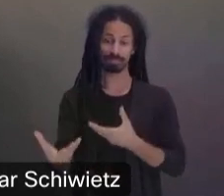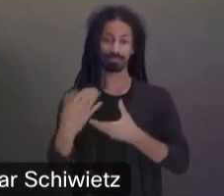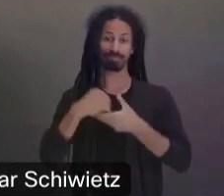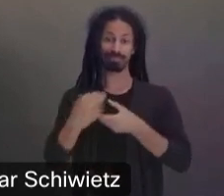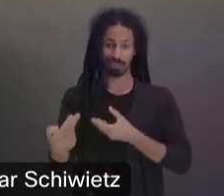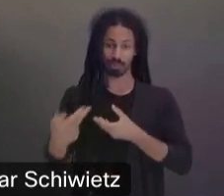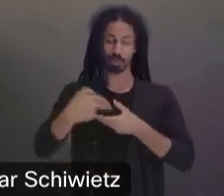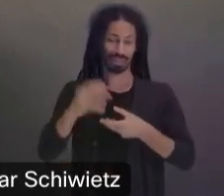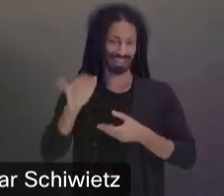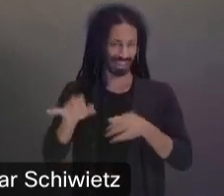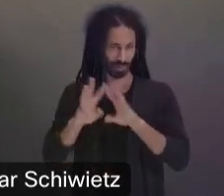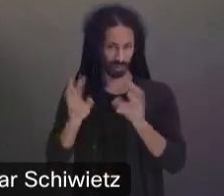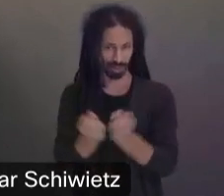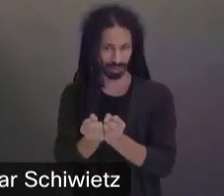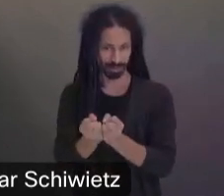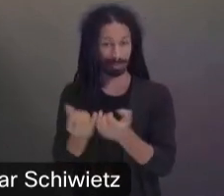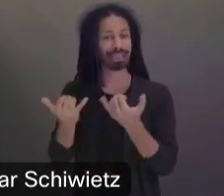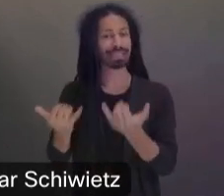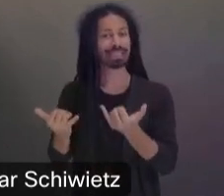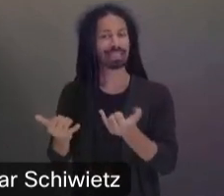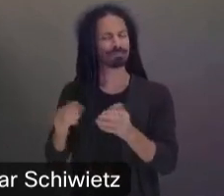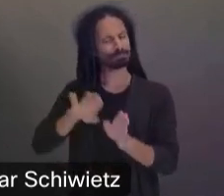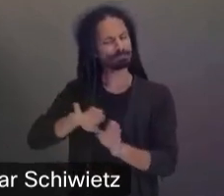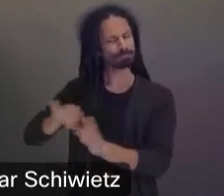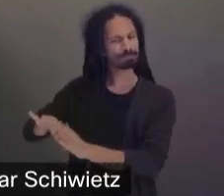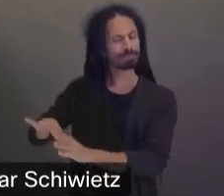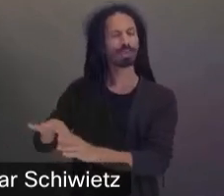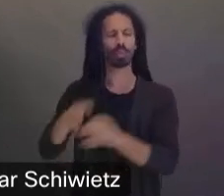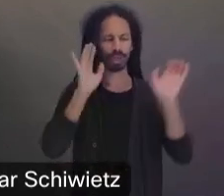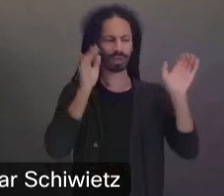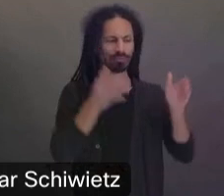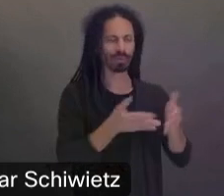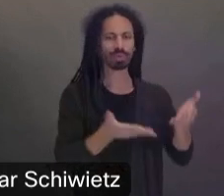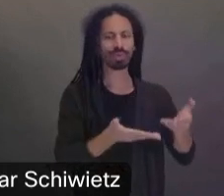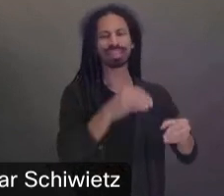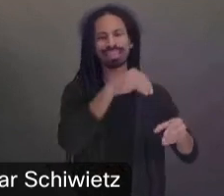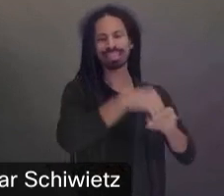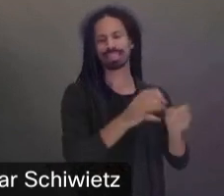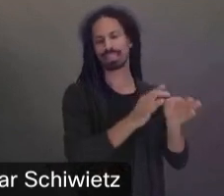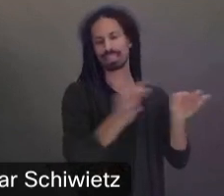discussion. But today we're really going to focus on the in-text citing.